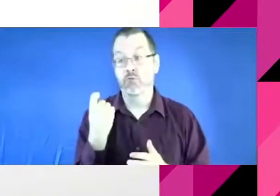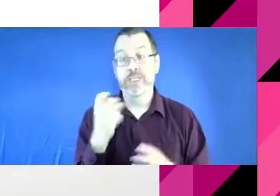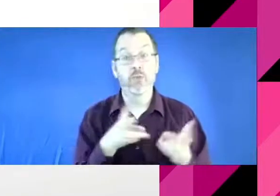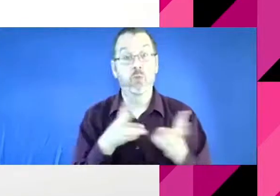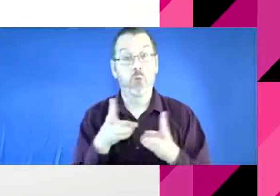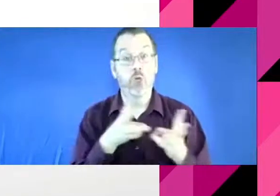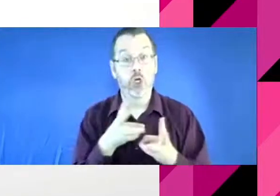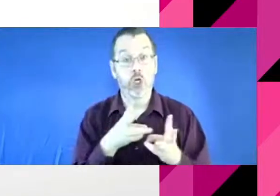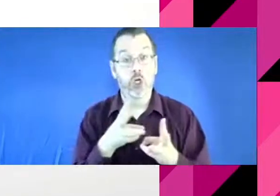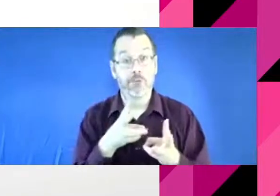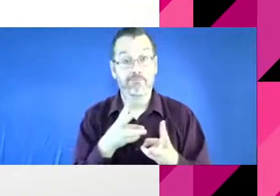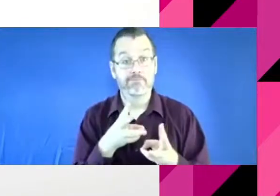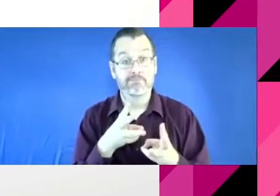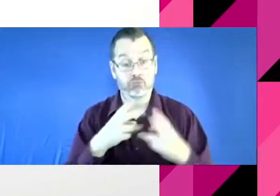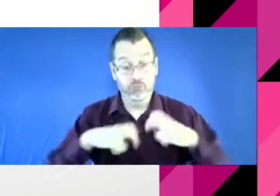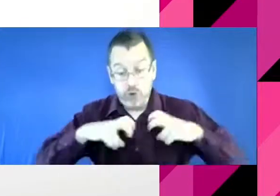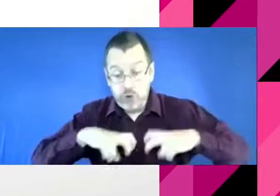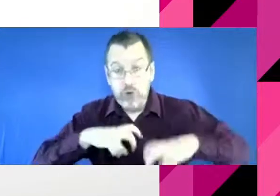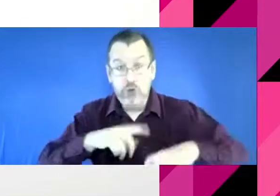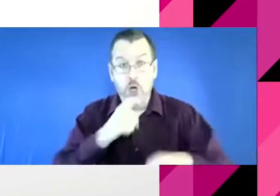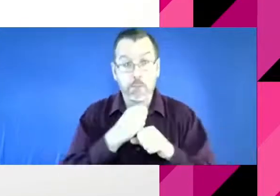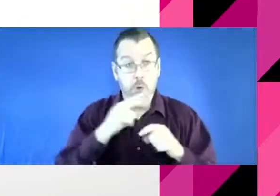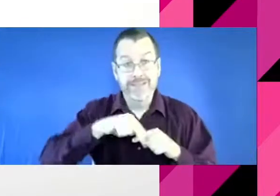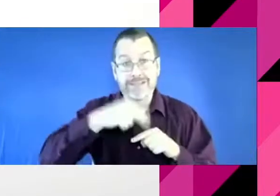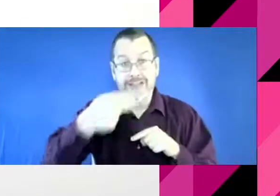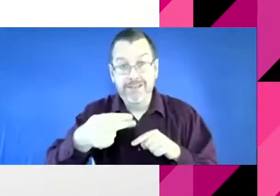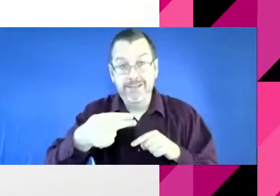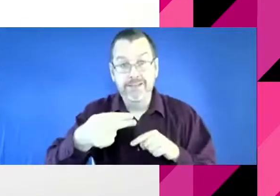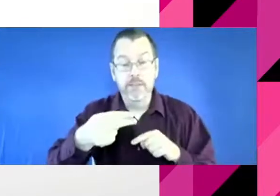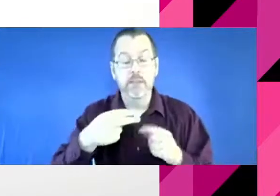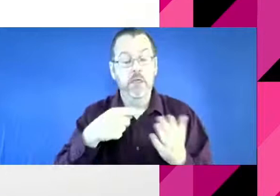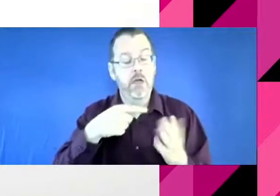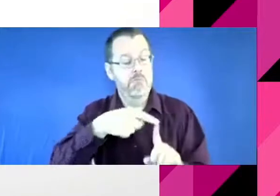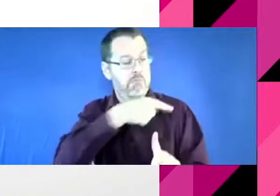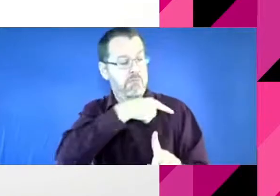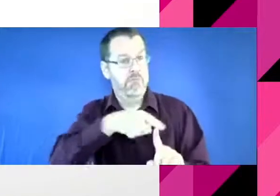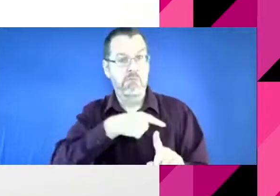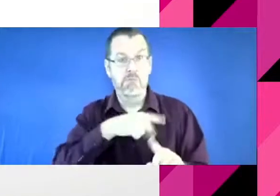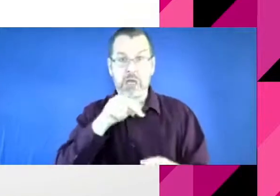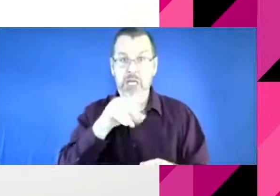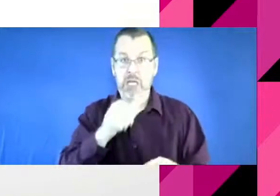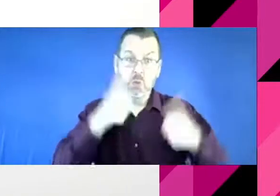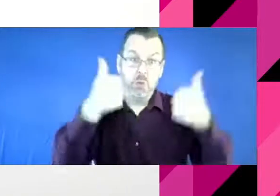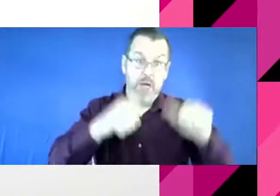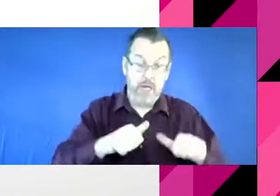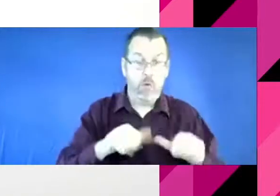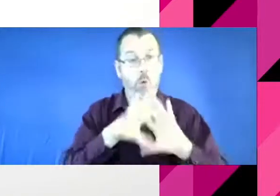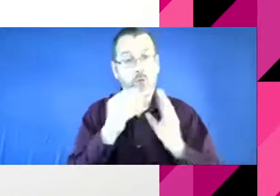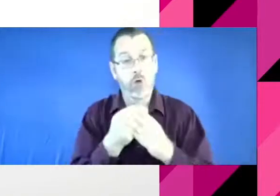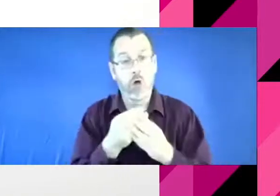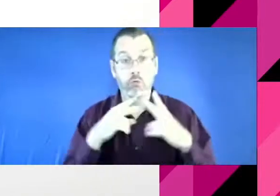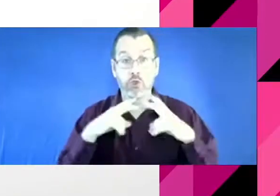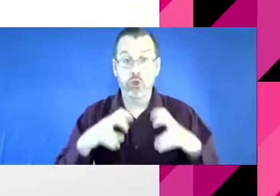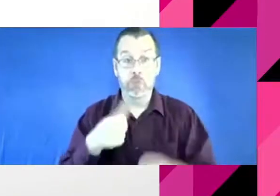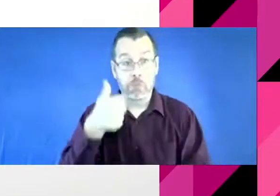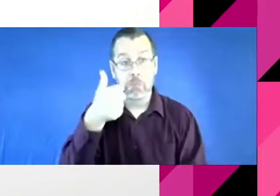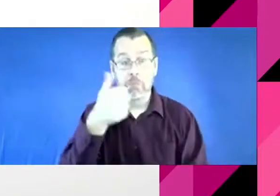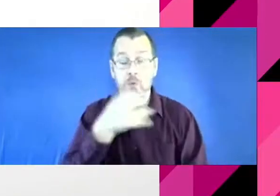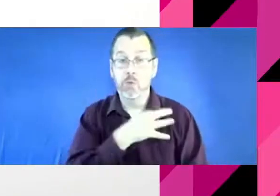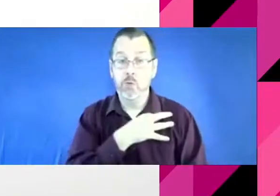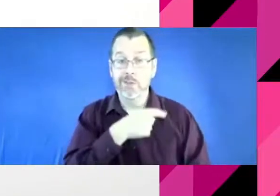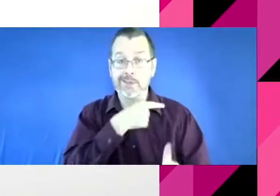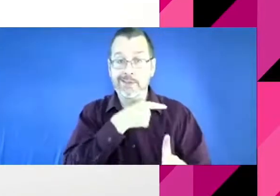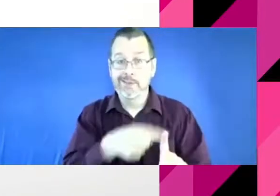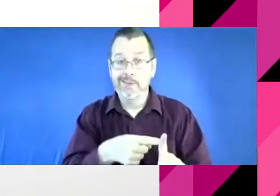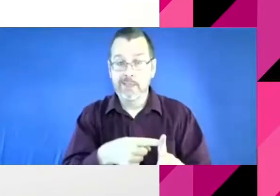next iteration of the NDS has found that overall it has been a force for good. The strength of the NDS is the disability